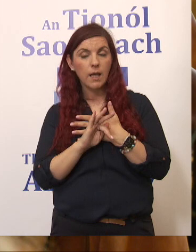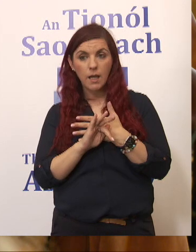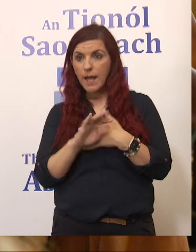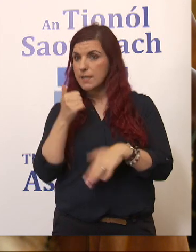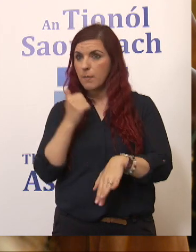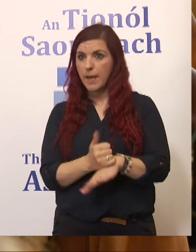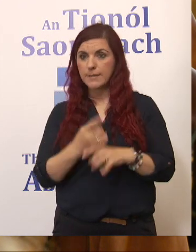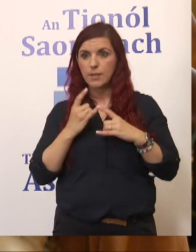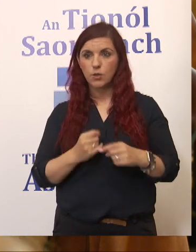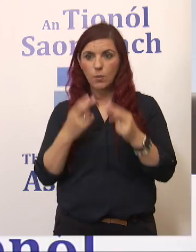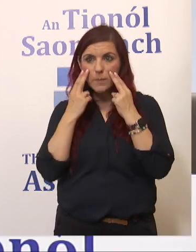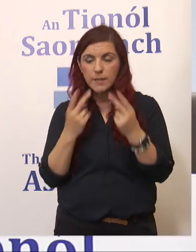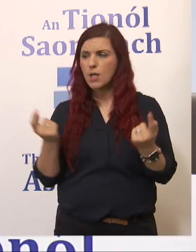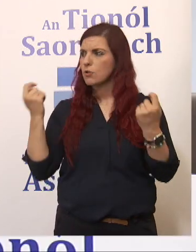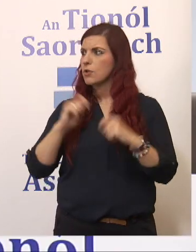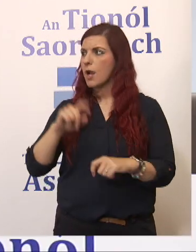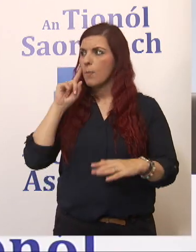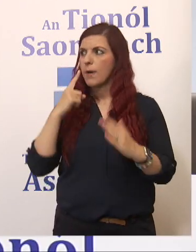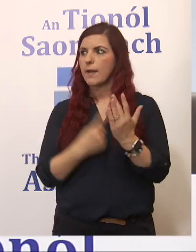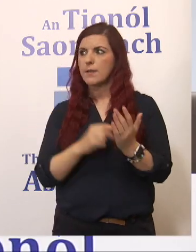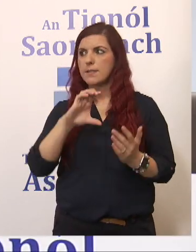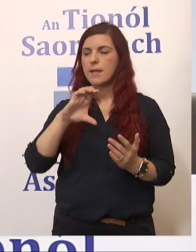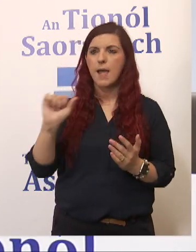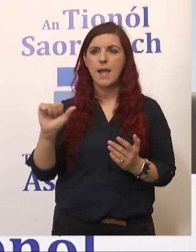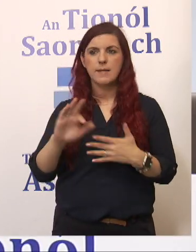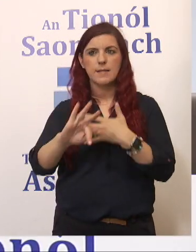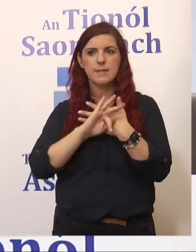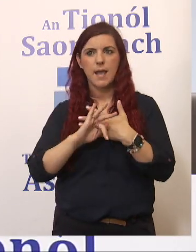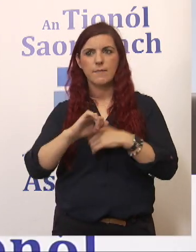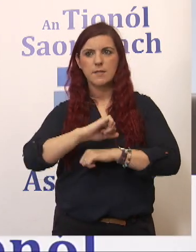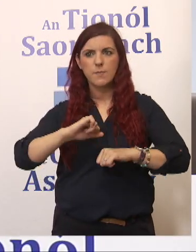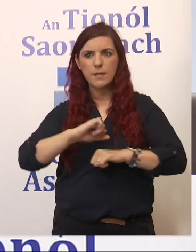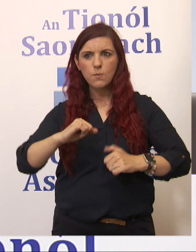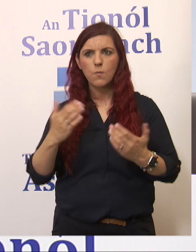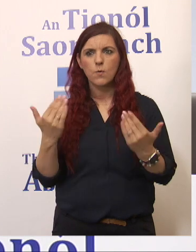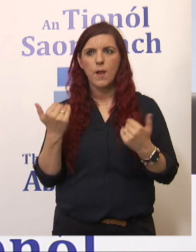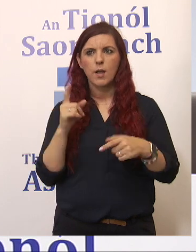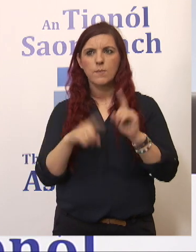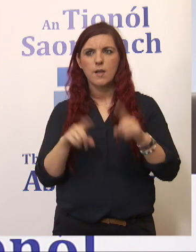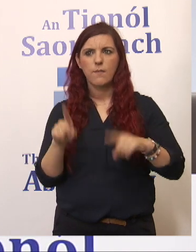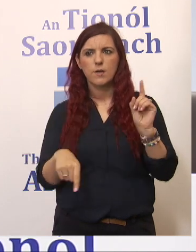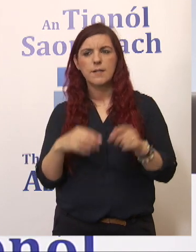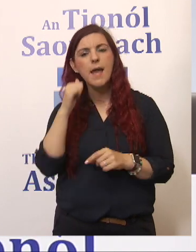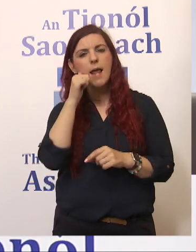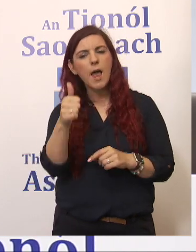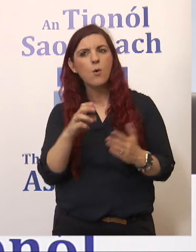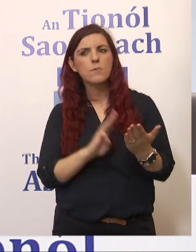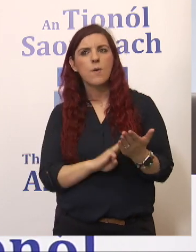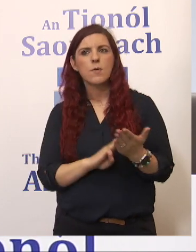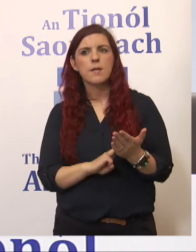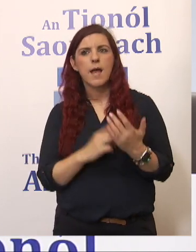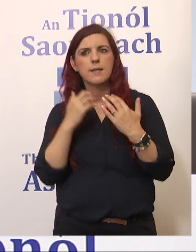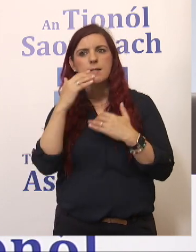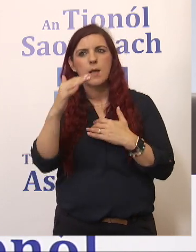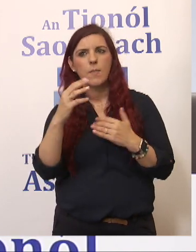and a shared belief that citizens' assemblies is a safe space which welcomes diversity, allows members, assembly members